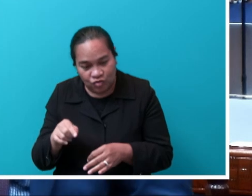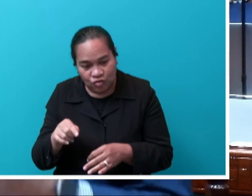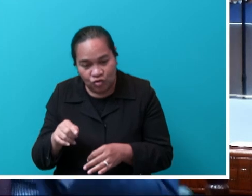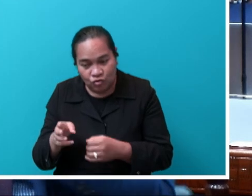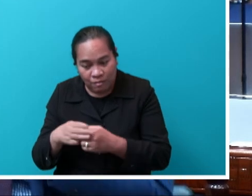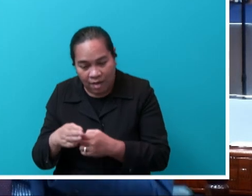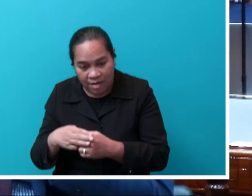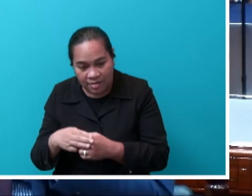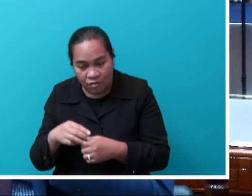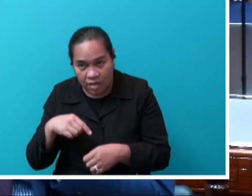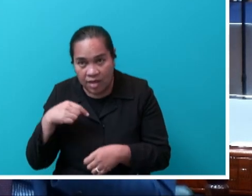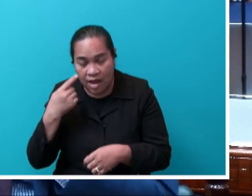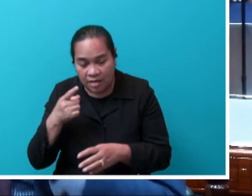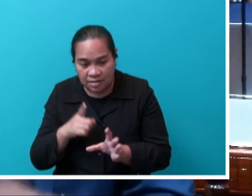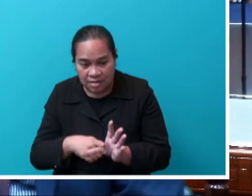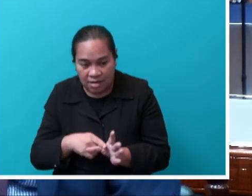For the current financial year,